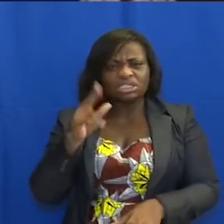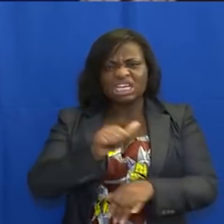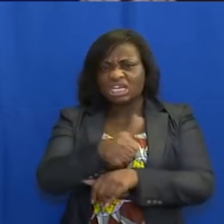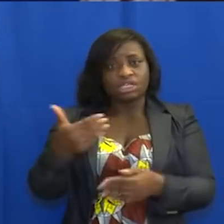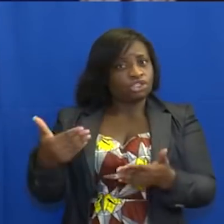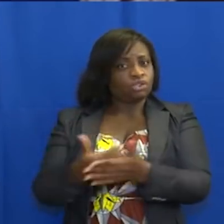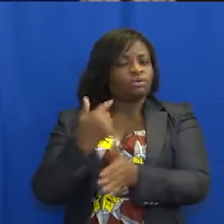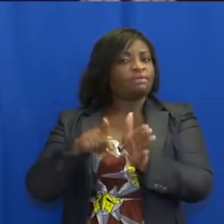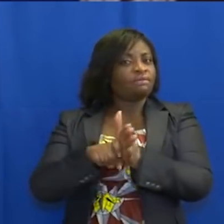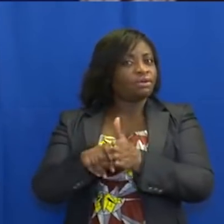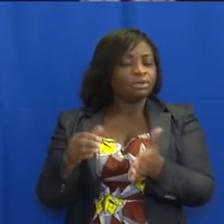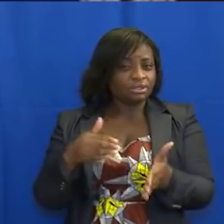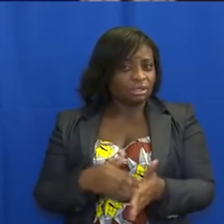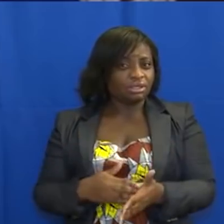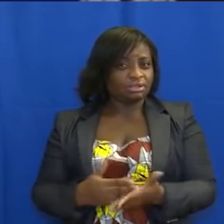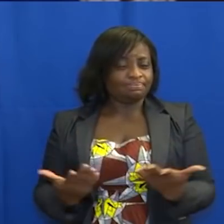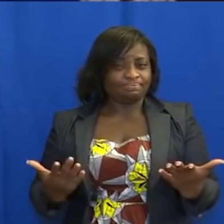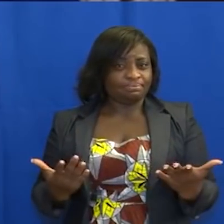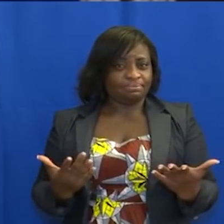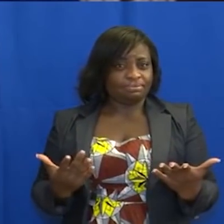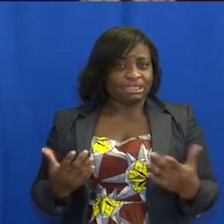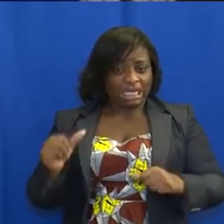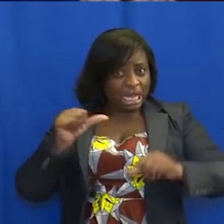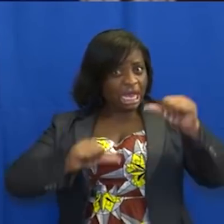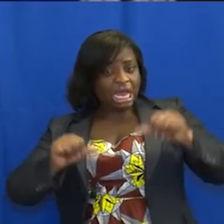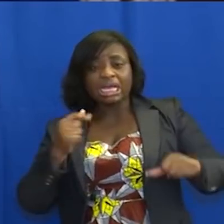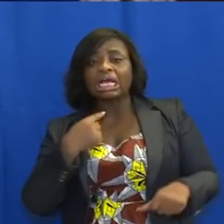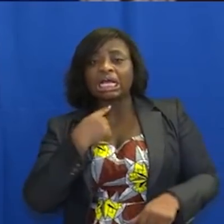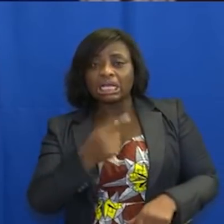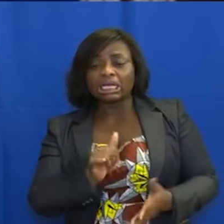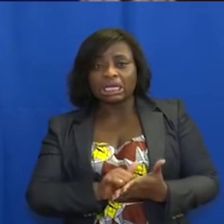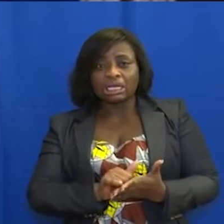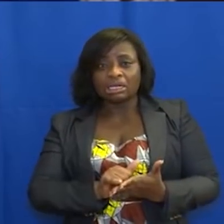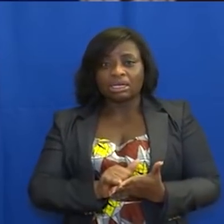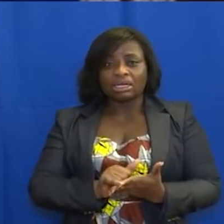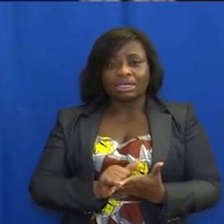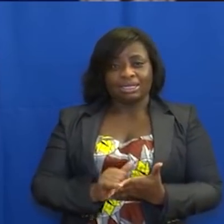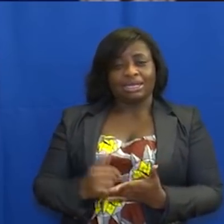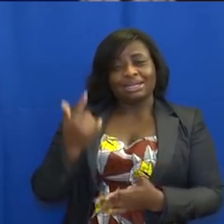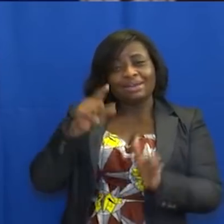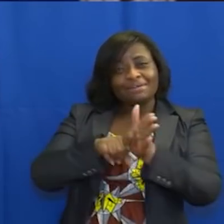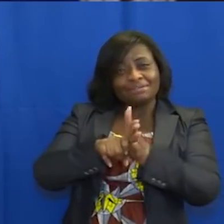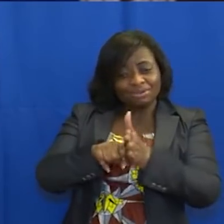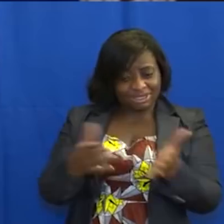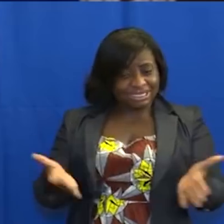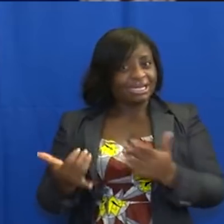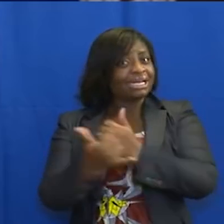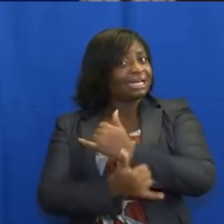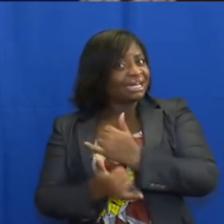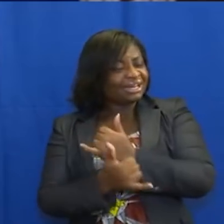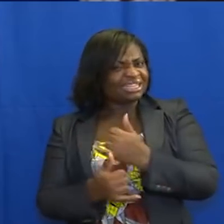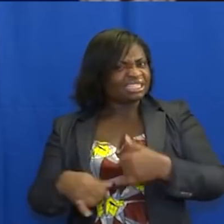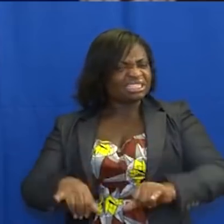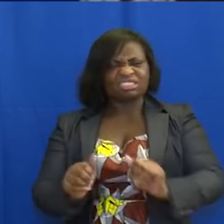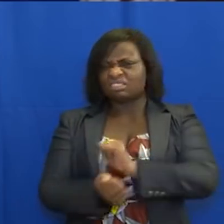any case of this new variant. Our scientists tell us that the genetic makeup of the virus in the country